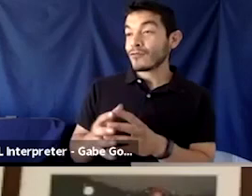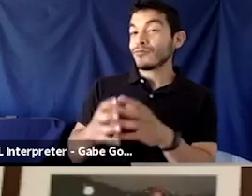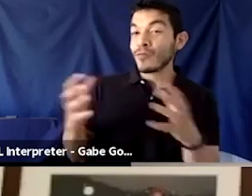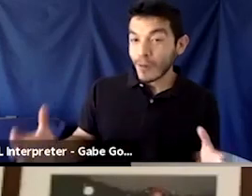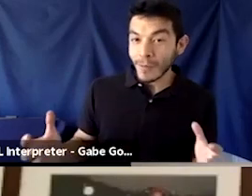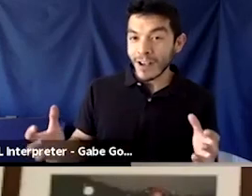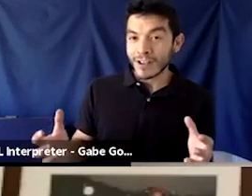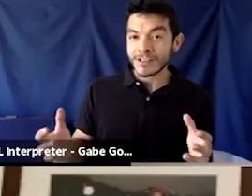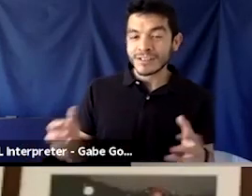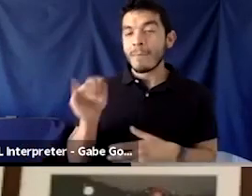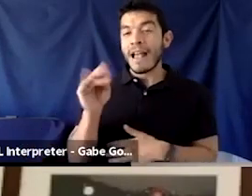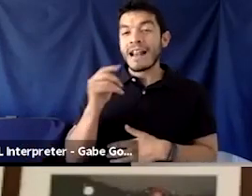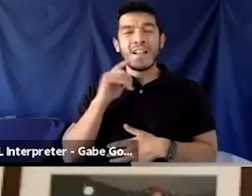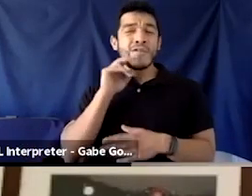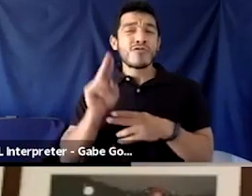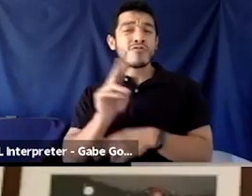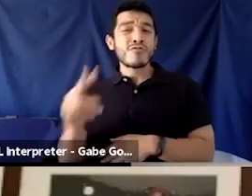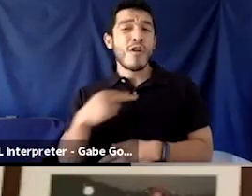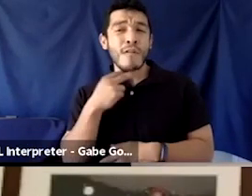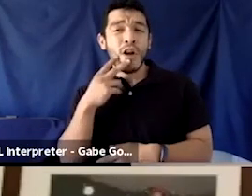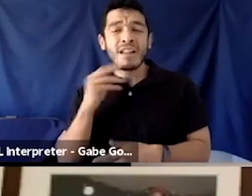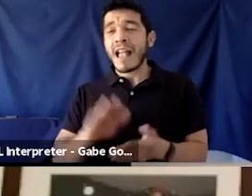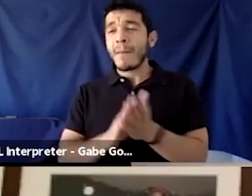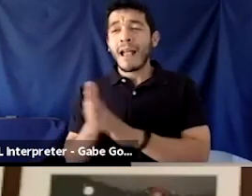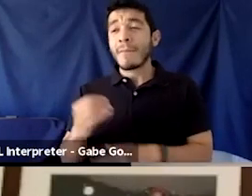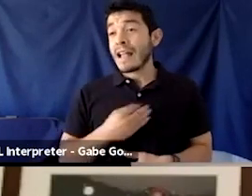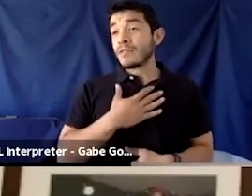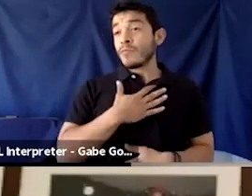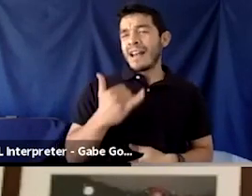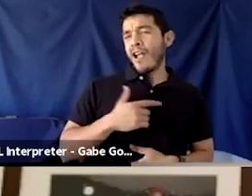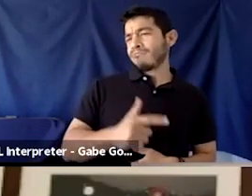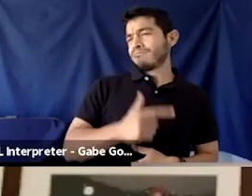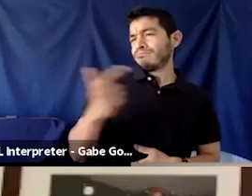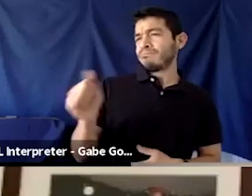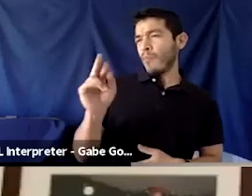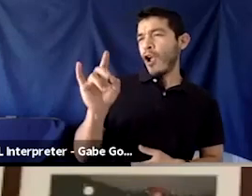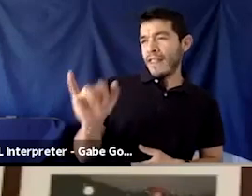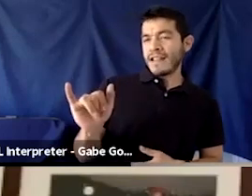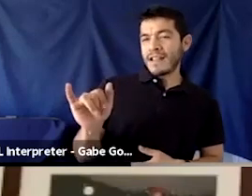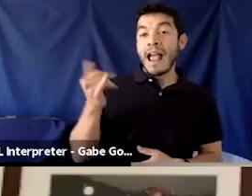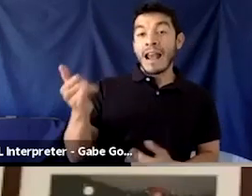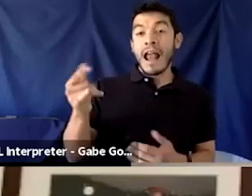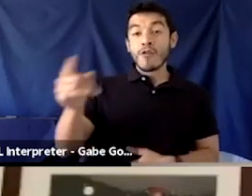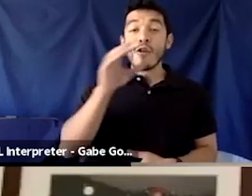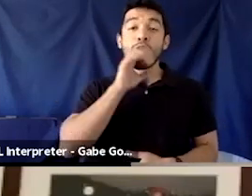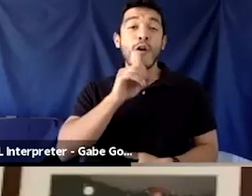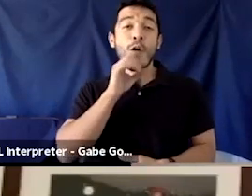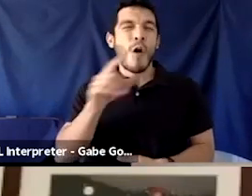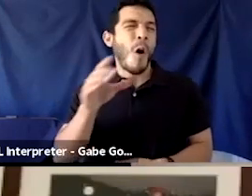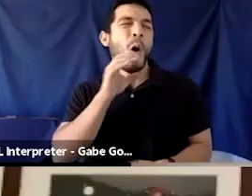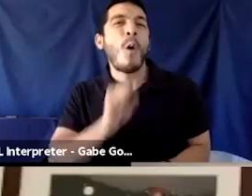your voice and being an inspiration, Marley, I'm going to throw to you next. Now you're the old age of